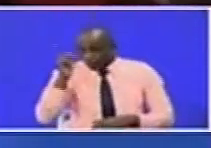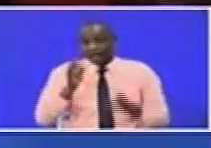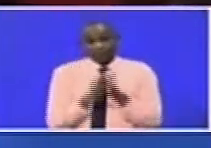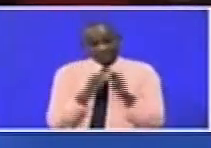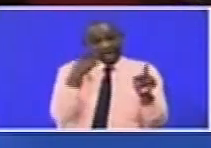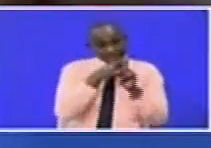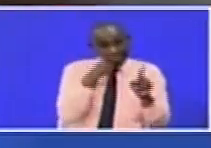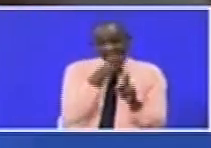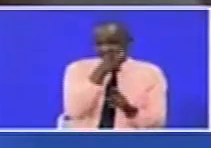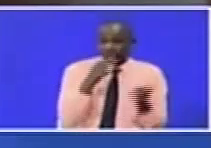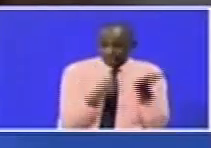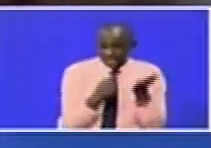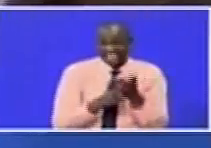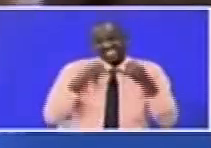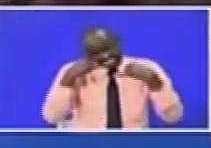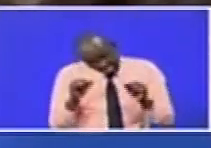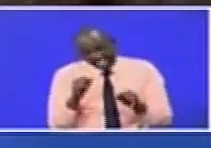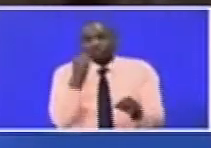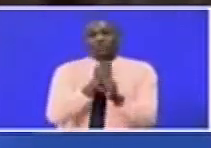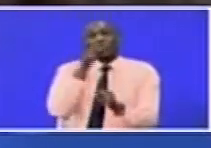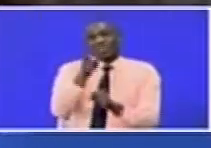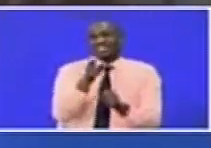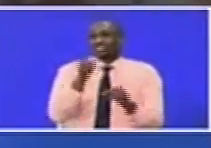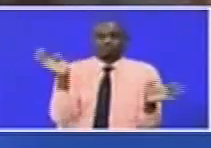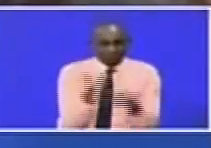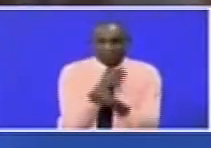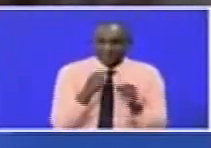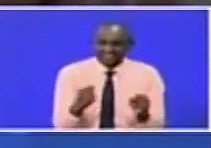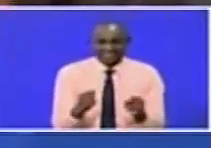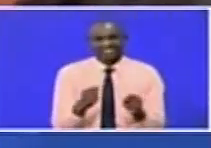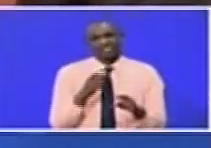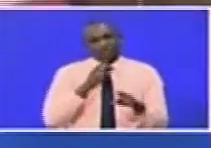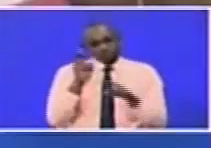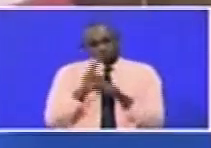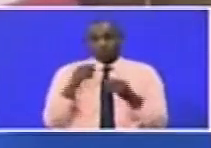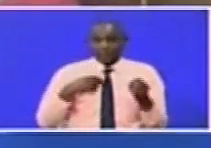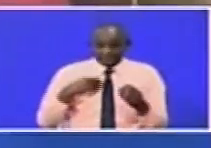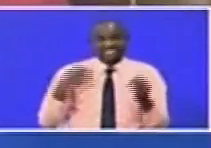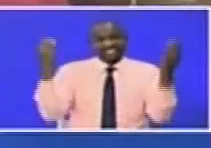Kampala cities have tried to rid the streets of vendors and hawkers through creation of